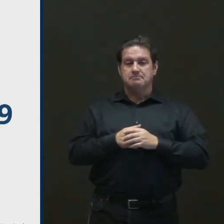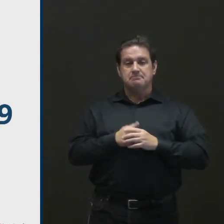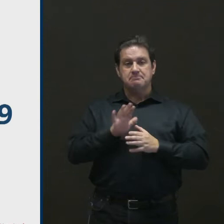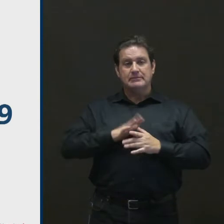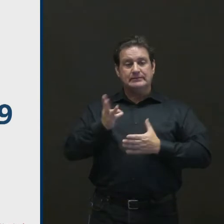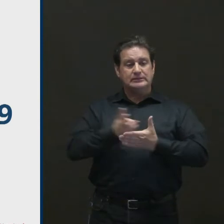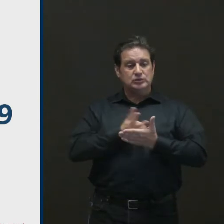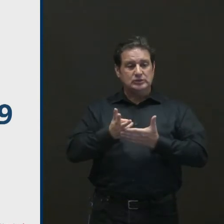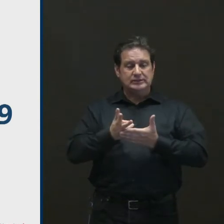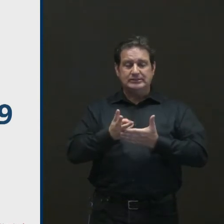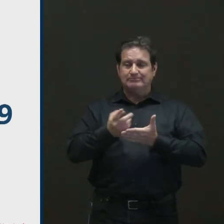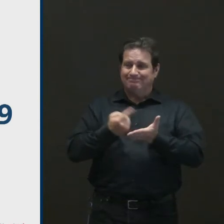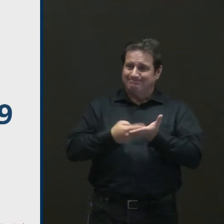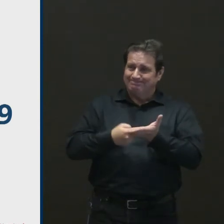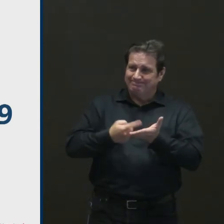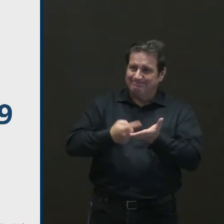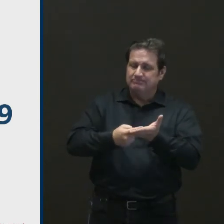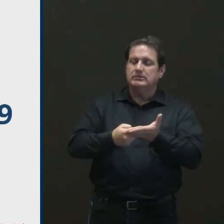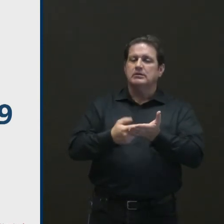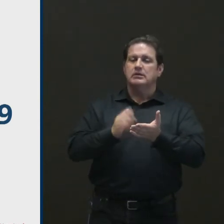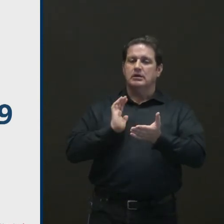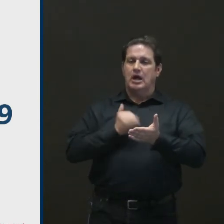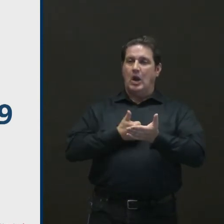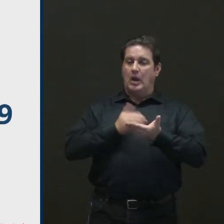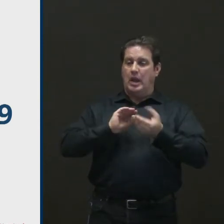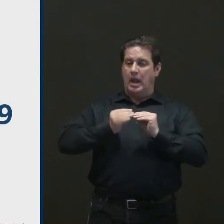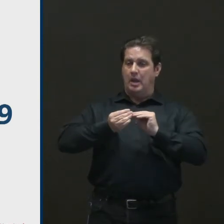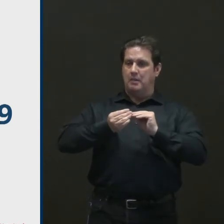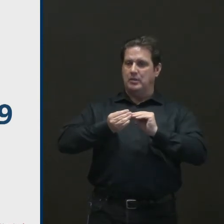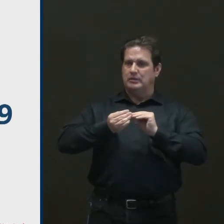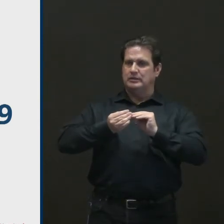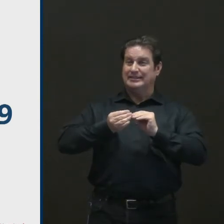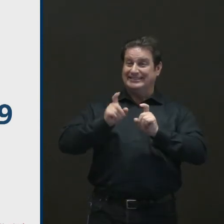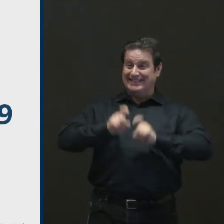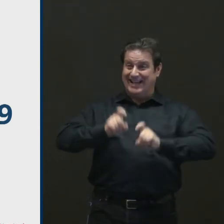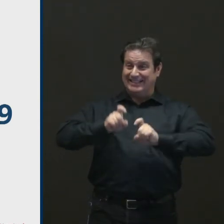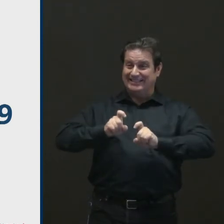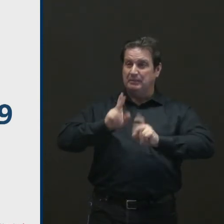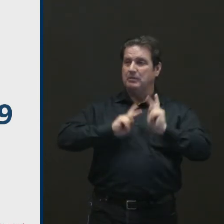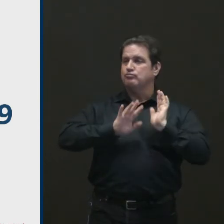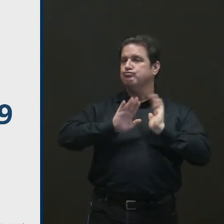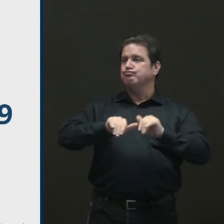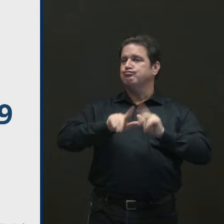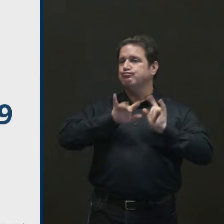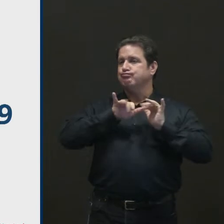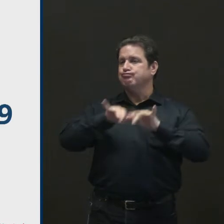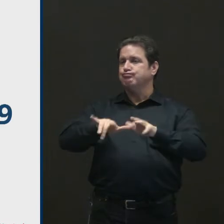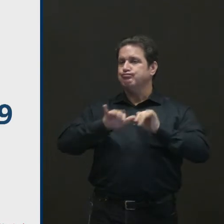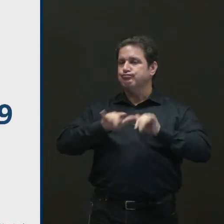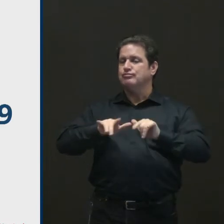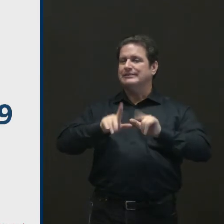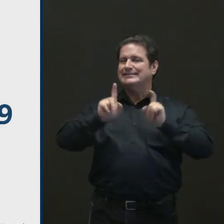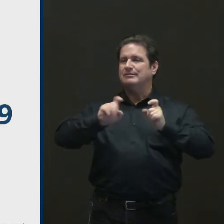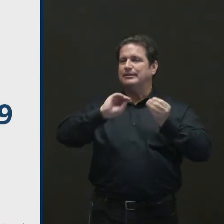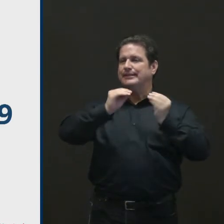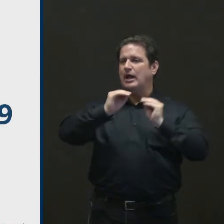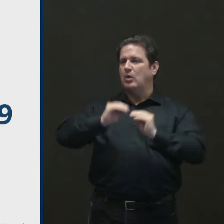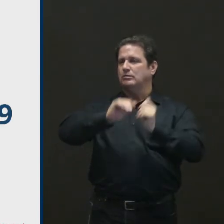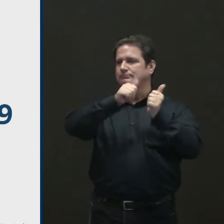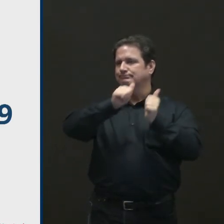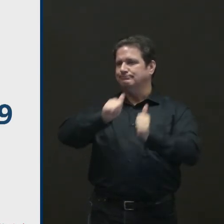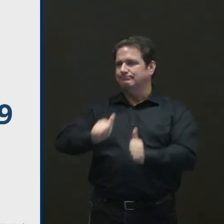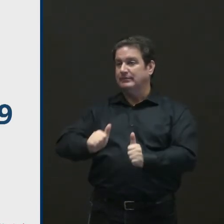6 weeks, our numbers have been decreasing in the community testing sites. We've been going from